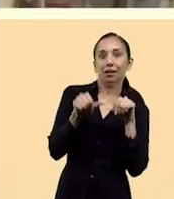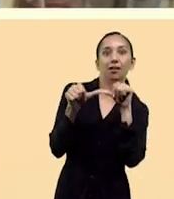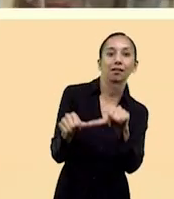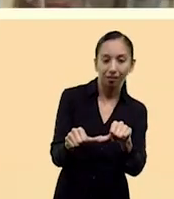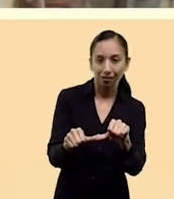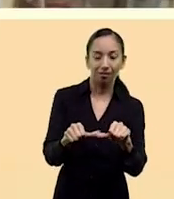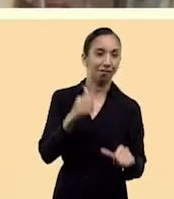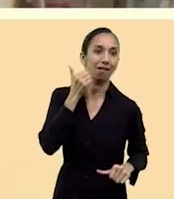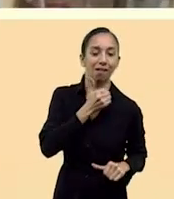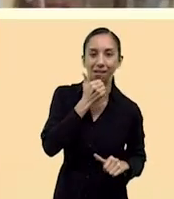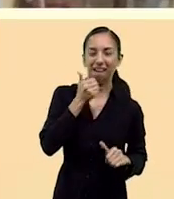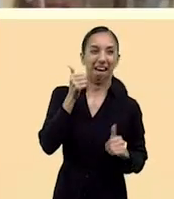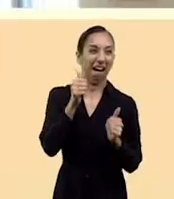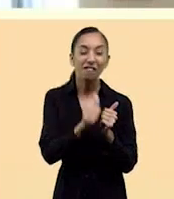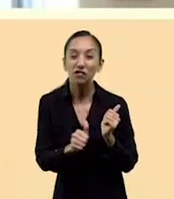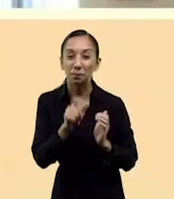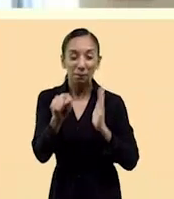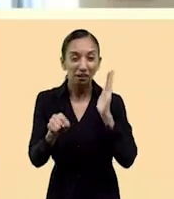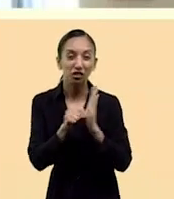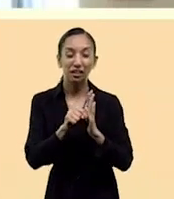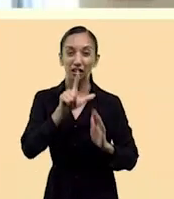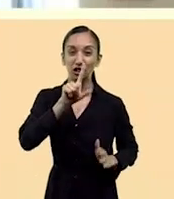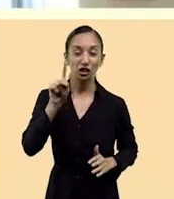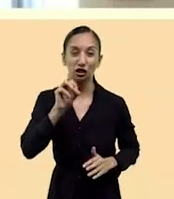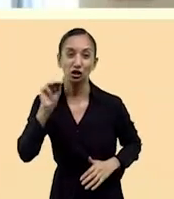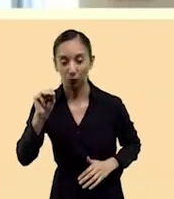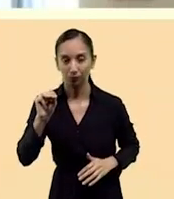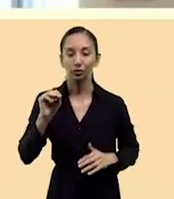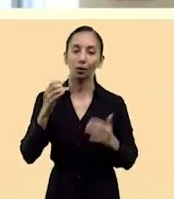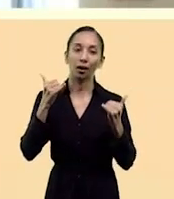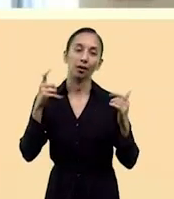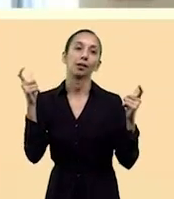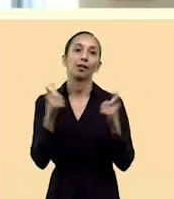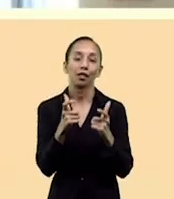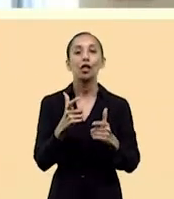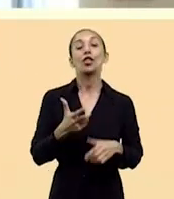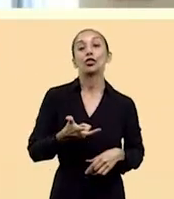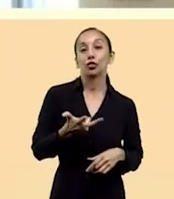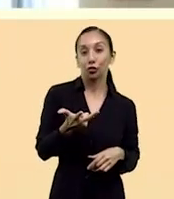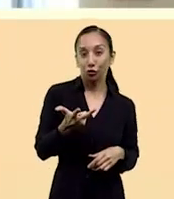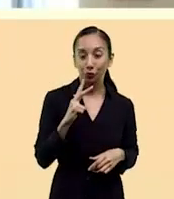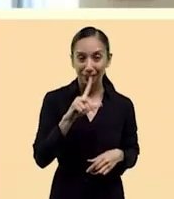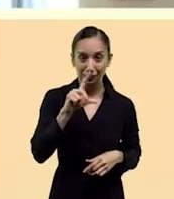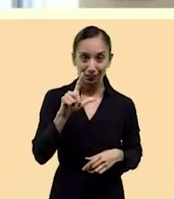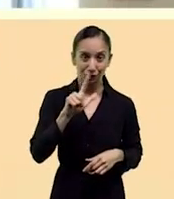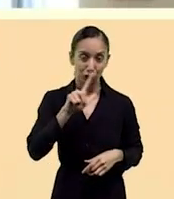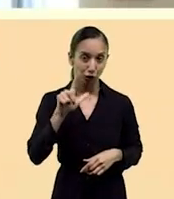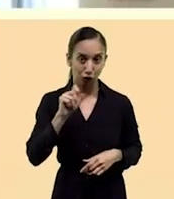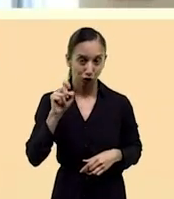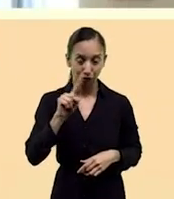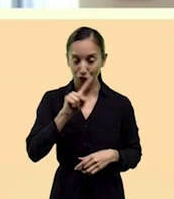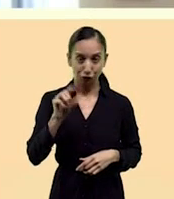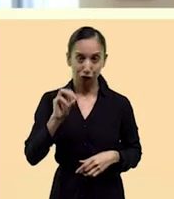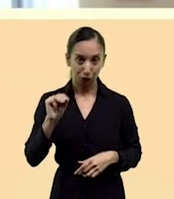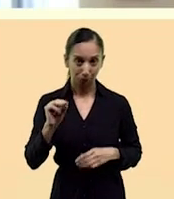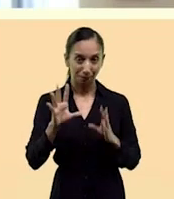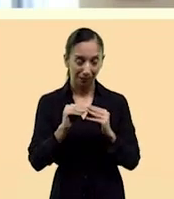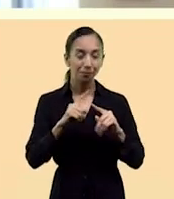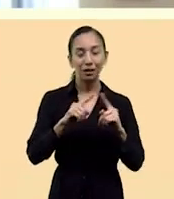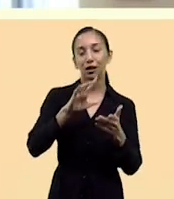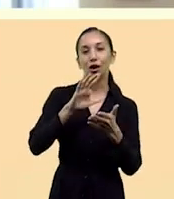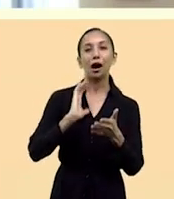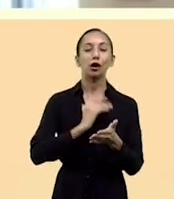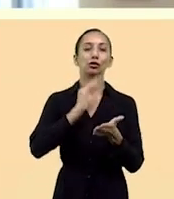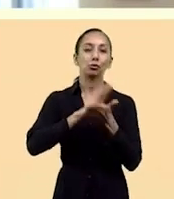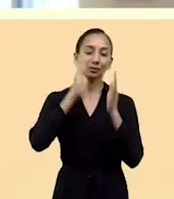madness. Yeah, that would be. So then we did, I pared it down to three, and then I think our school sort of transitioned into a